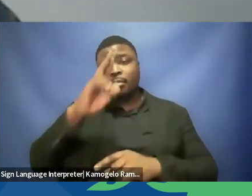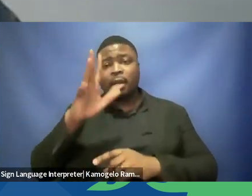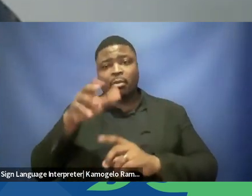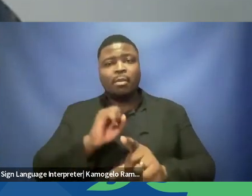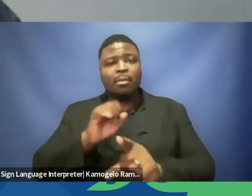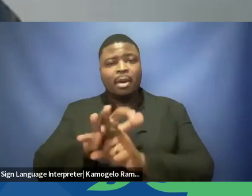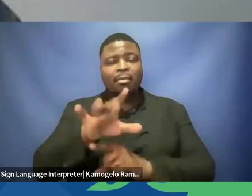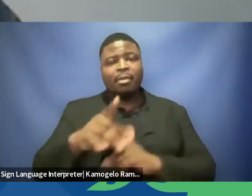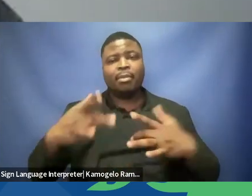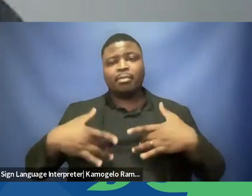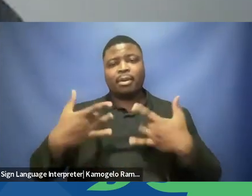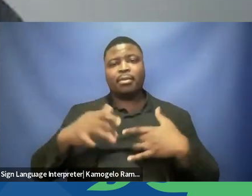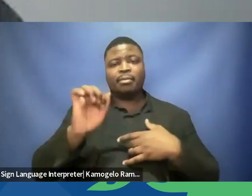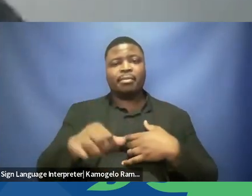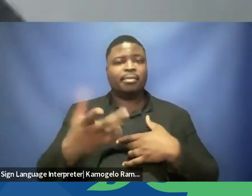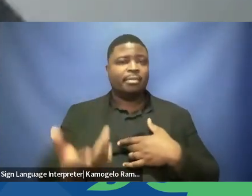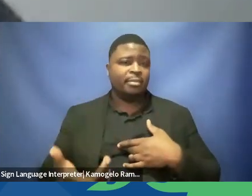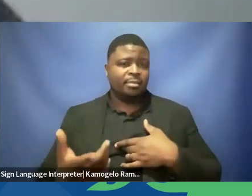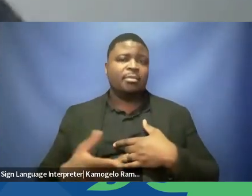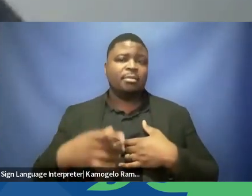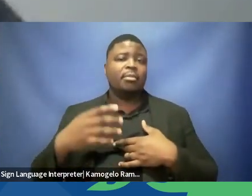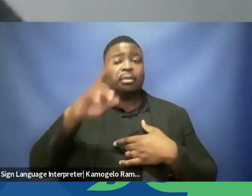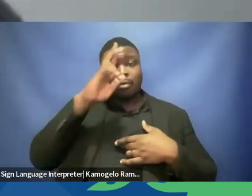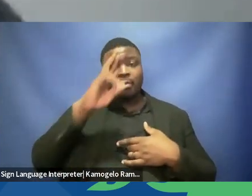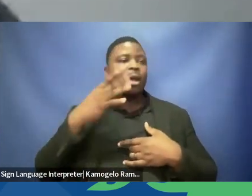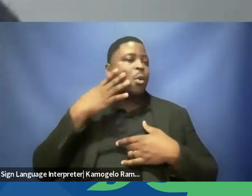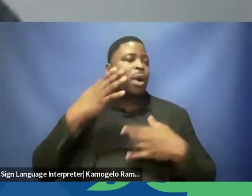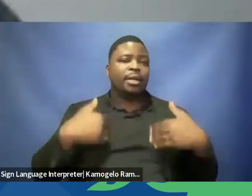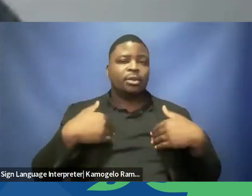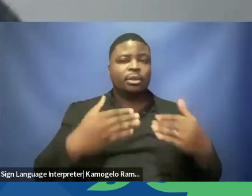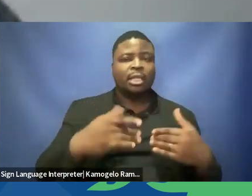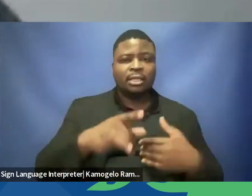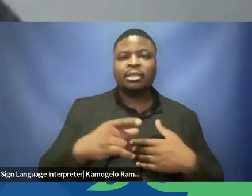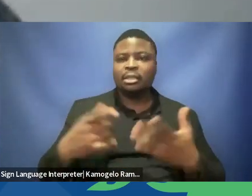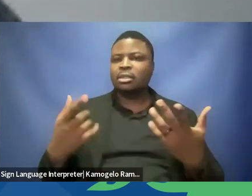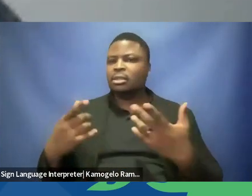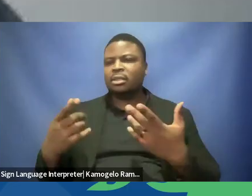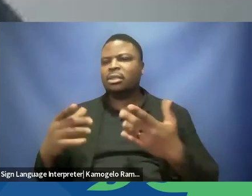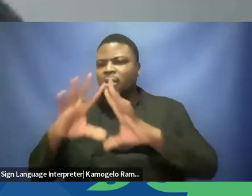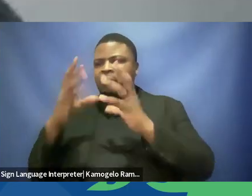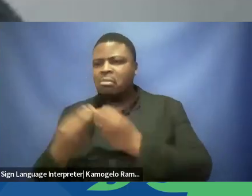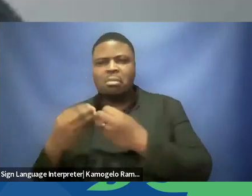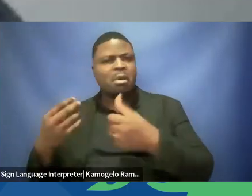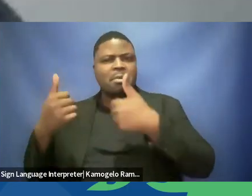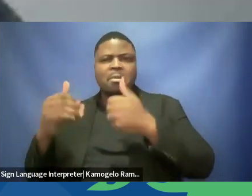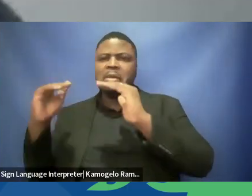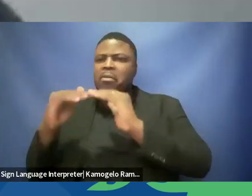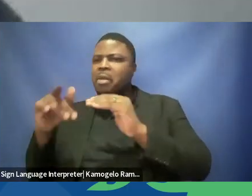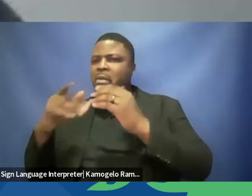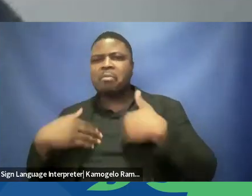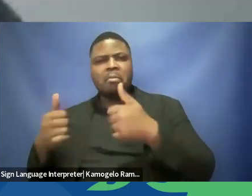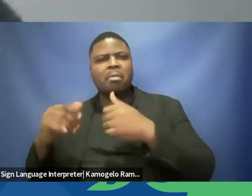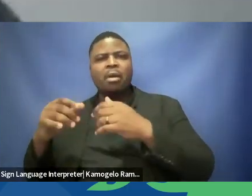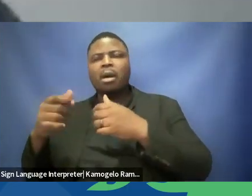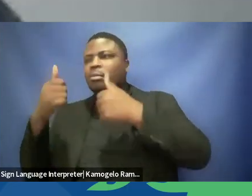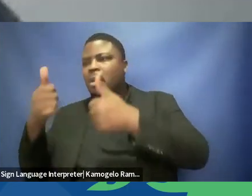does that do? It At the beginning, it's all fair and well and makes you happy, but that leads to what we call increased feelings